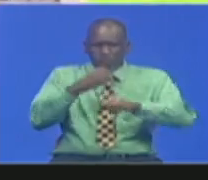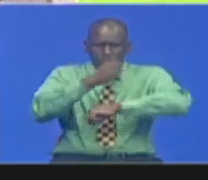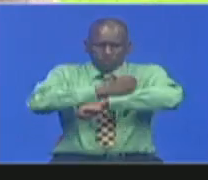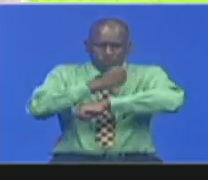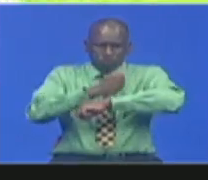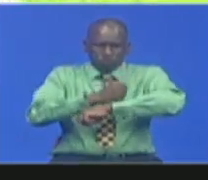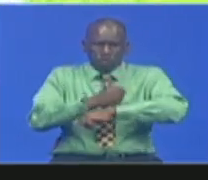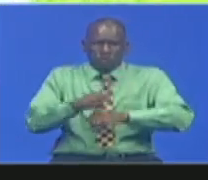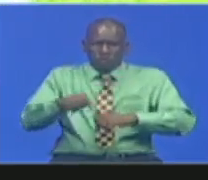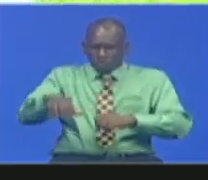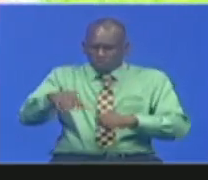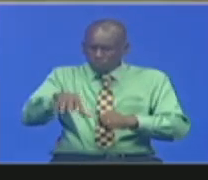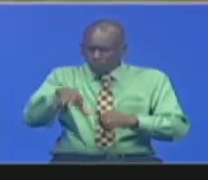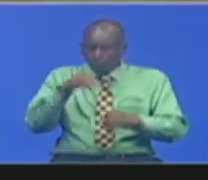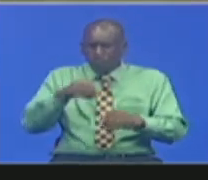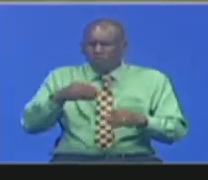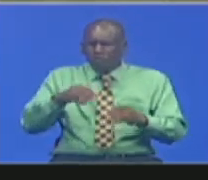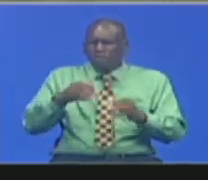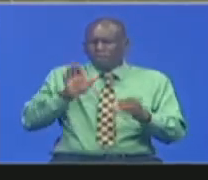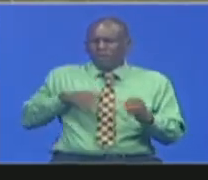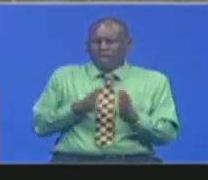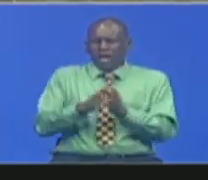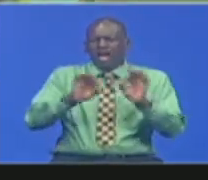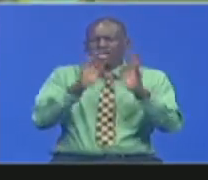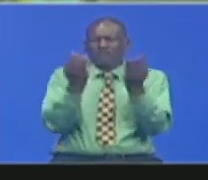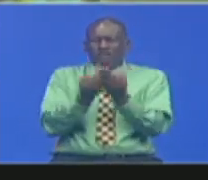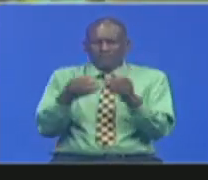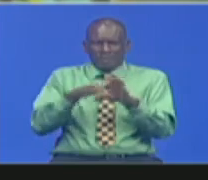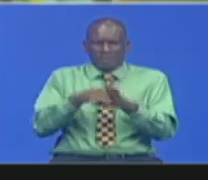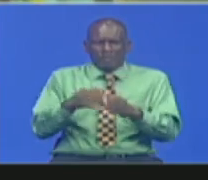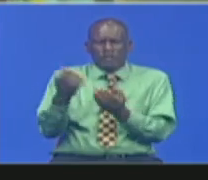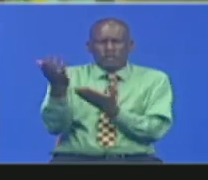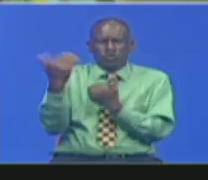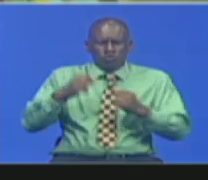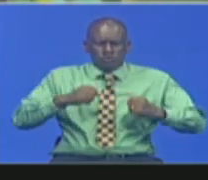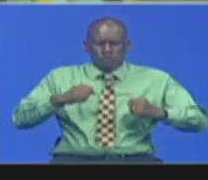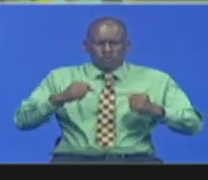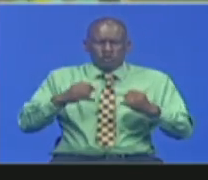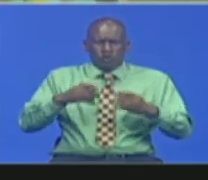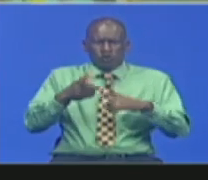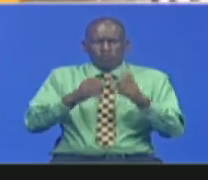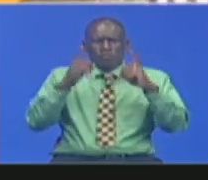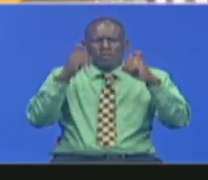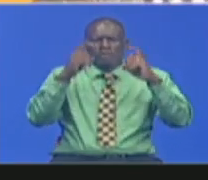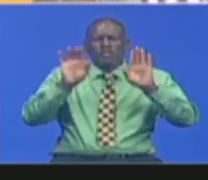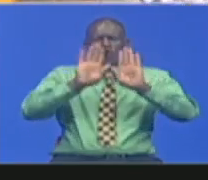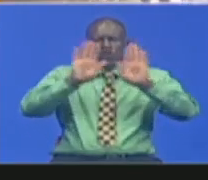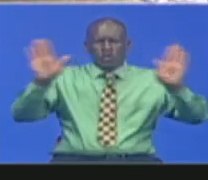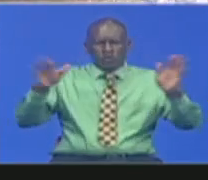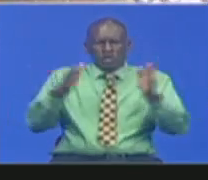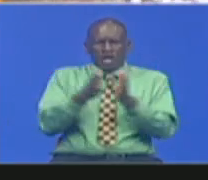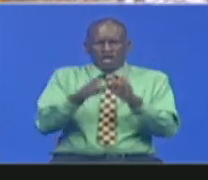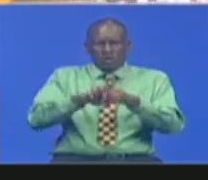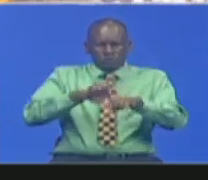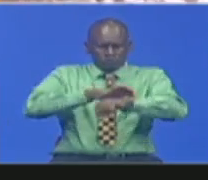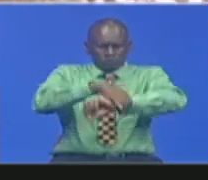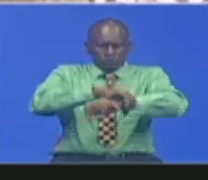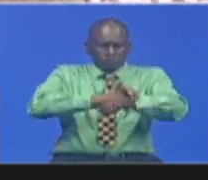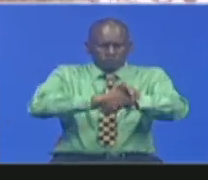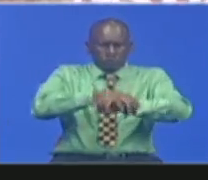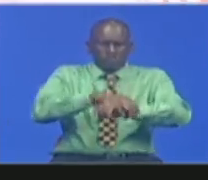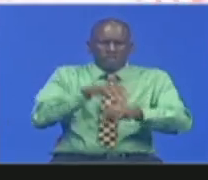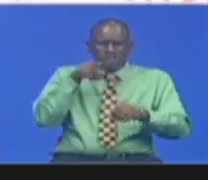We found his mother and some family members in high spirits. From the portraits on her wall to the wristband on her arm,